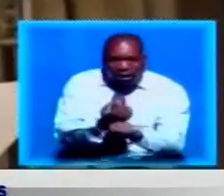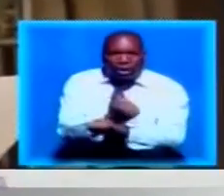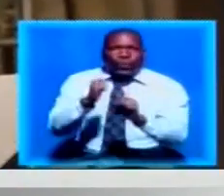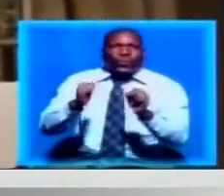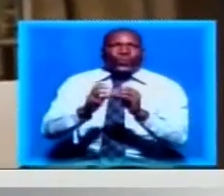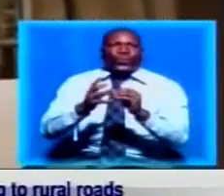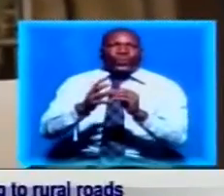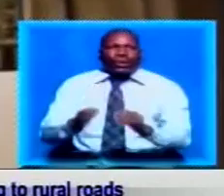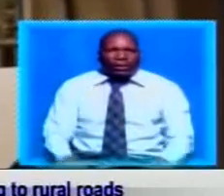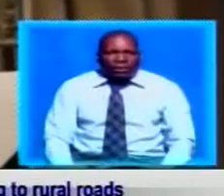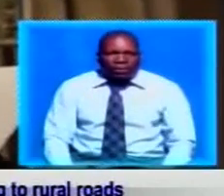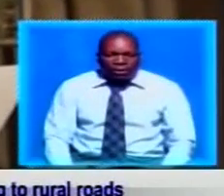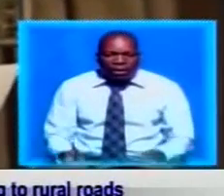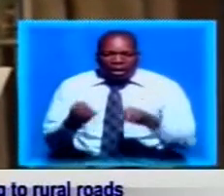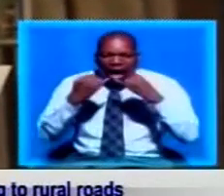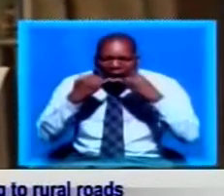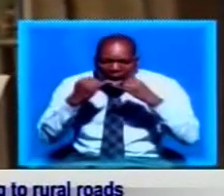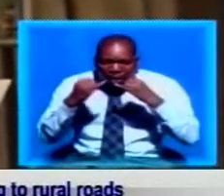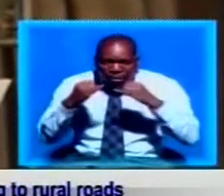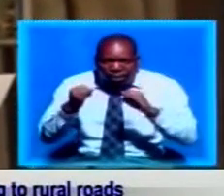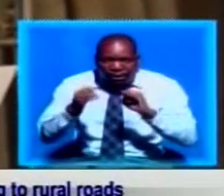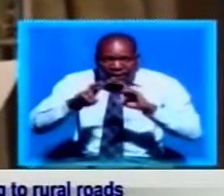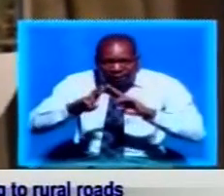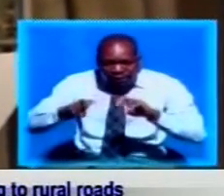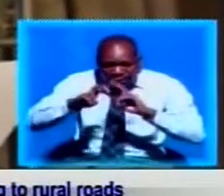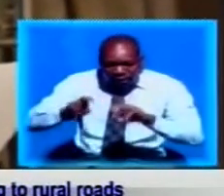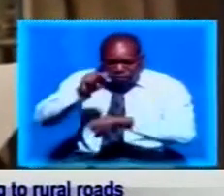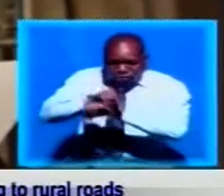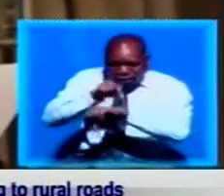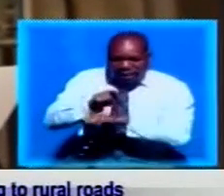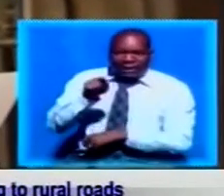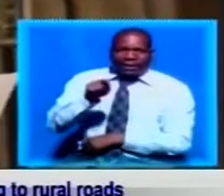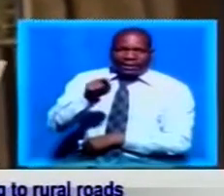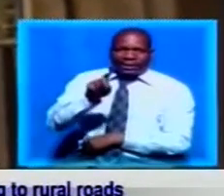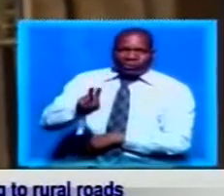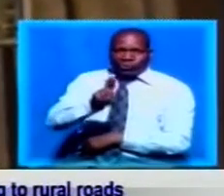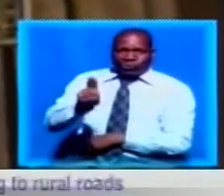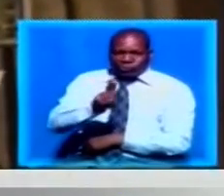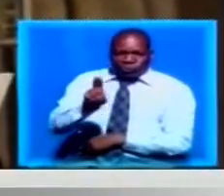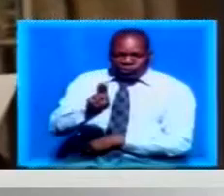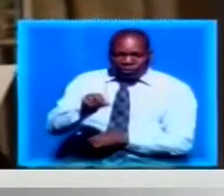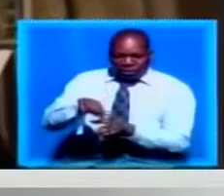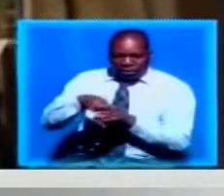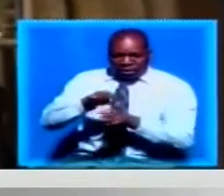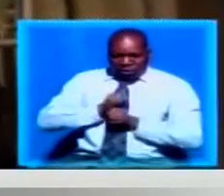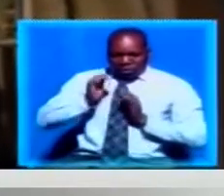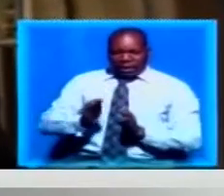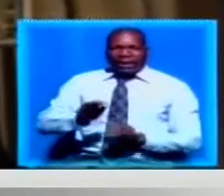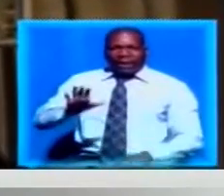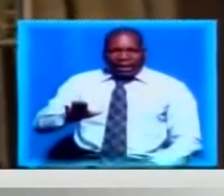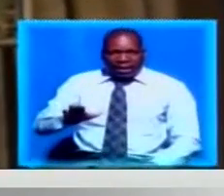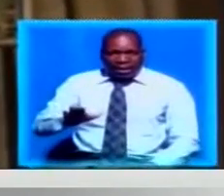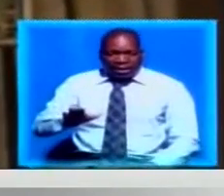Research information generated by the project is already being utilized by stakeholders and